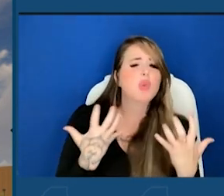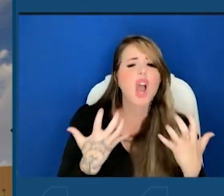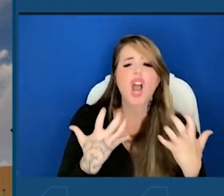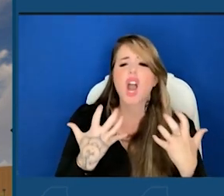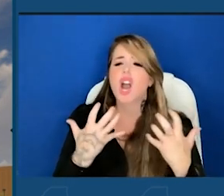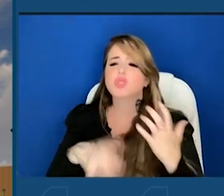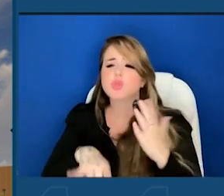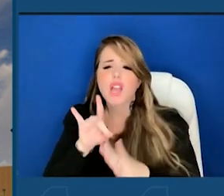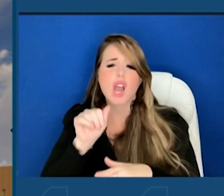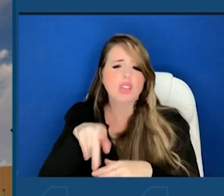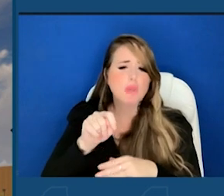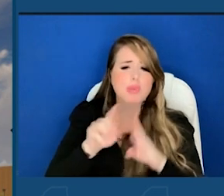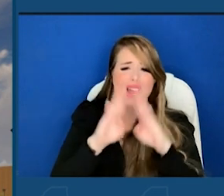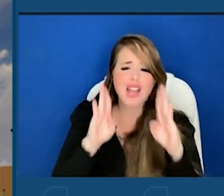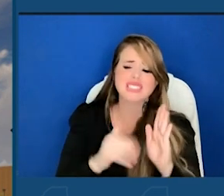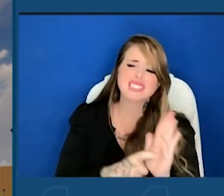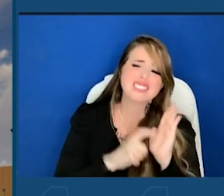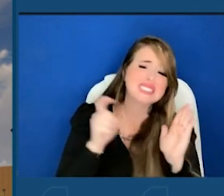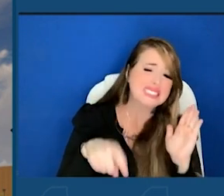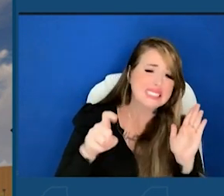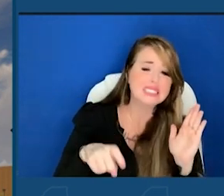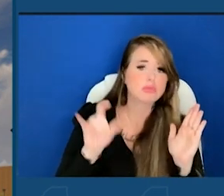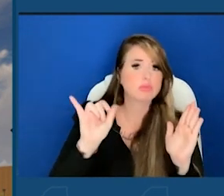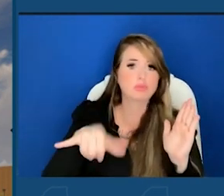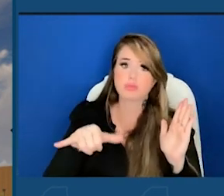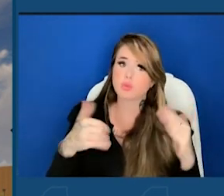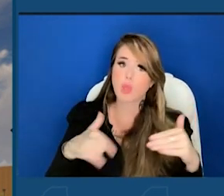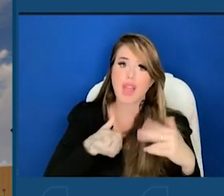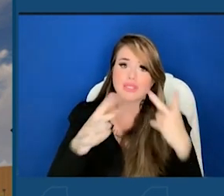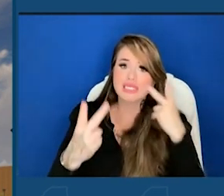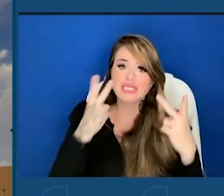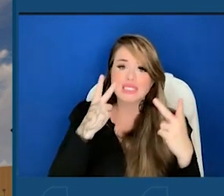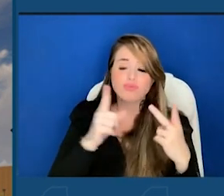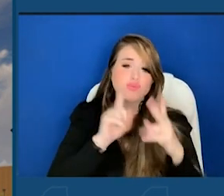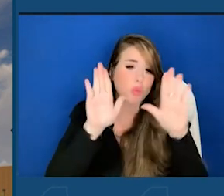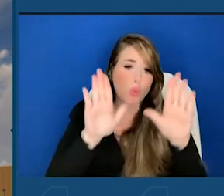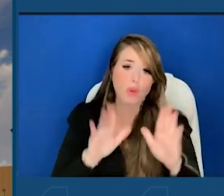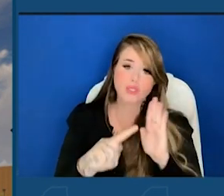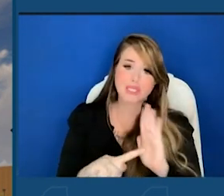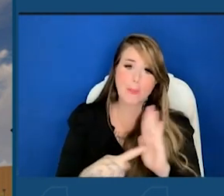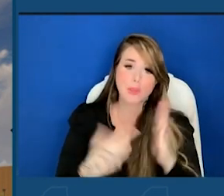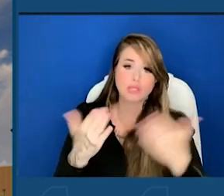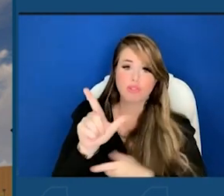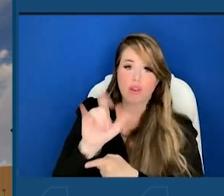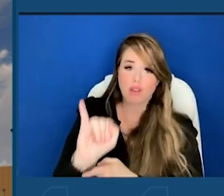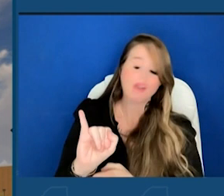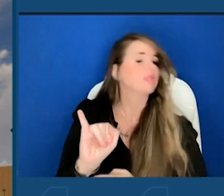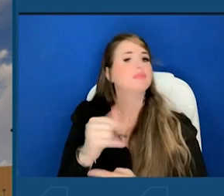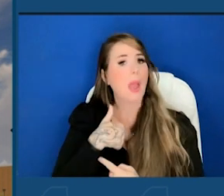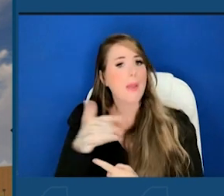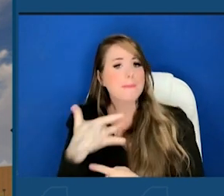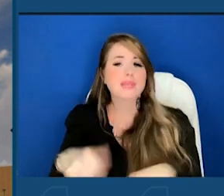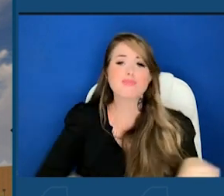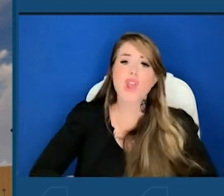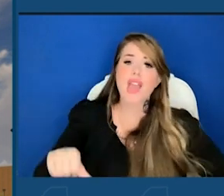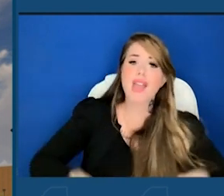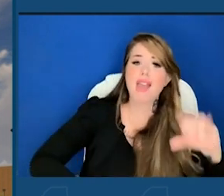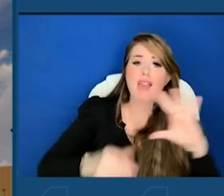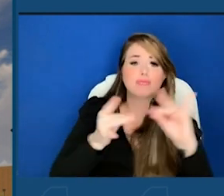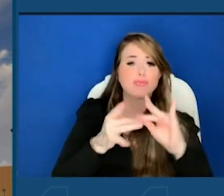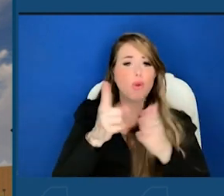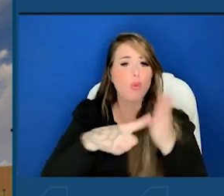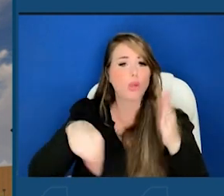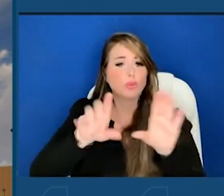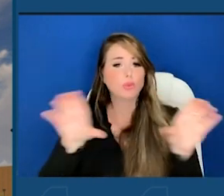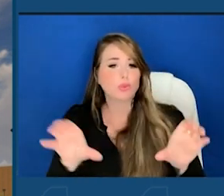for this. And I've seen fabulous examples of that right here on Long Island. I brag about what you've done here in places like